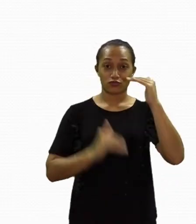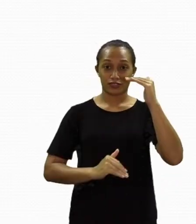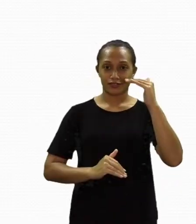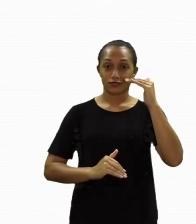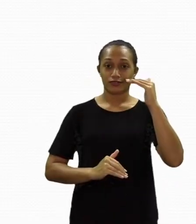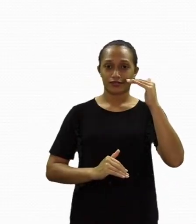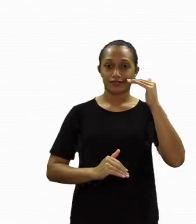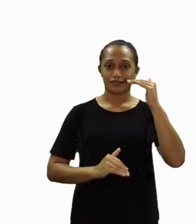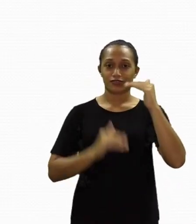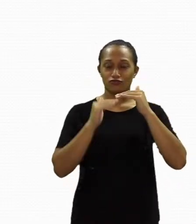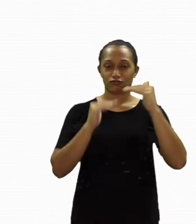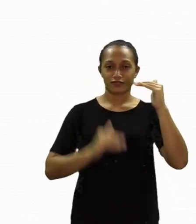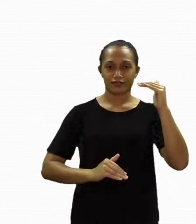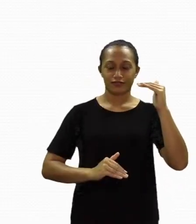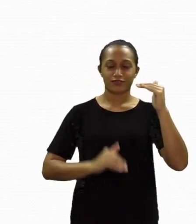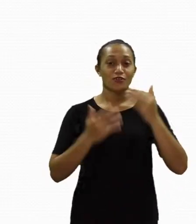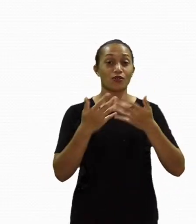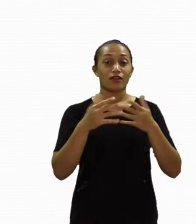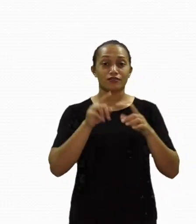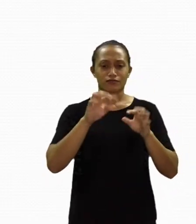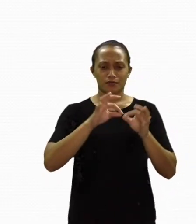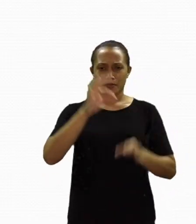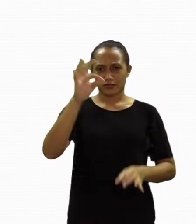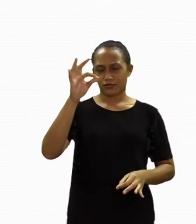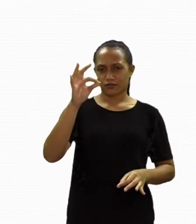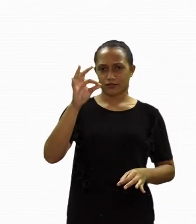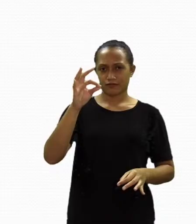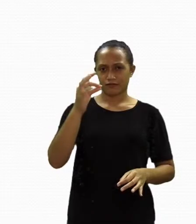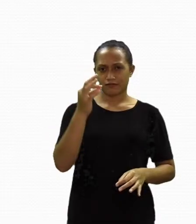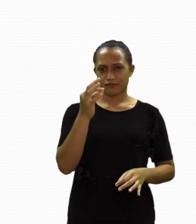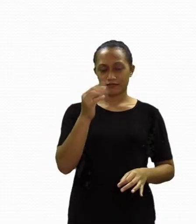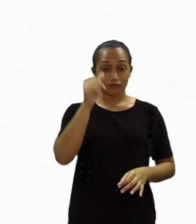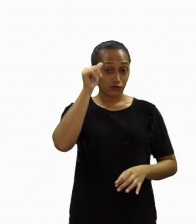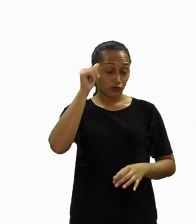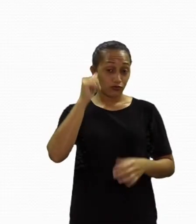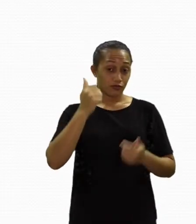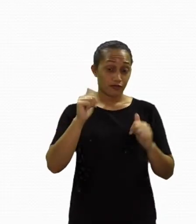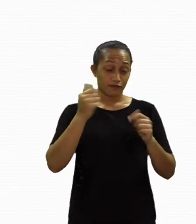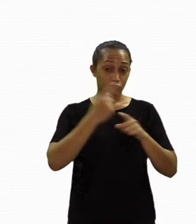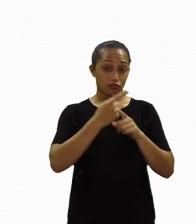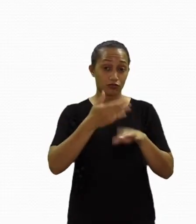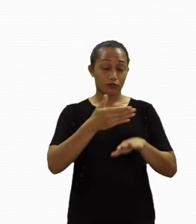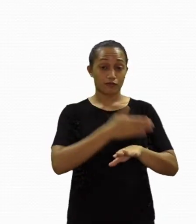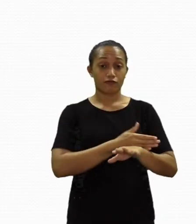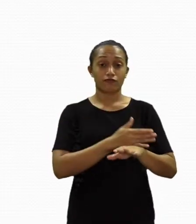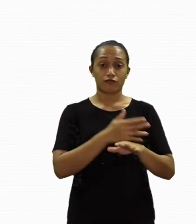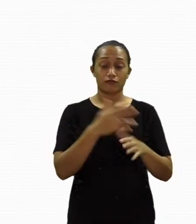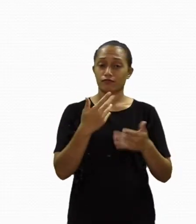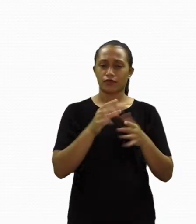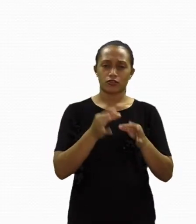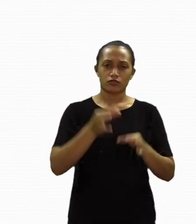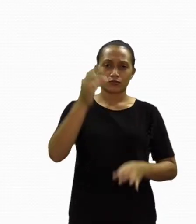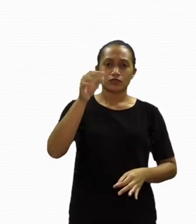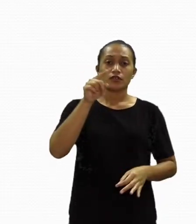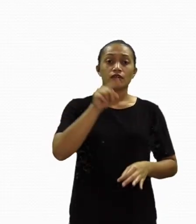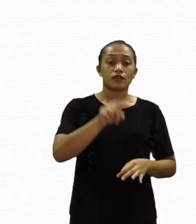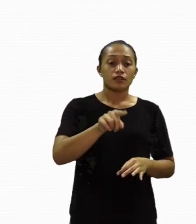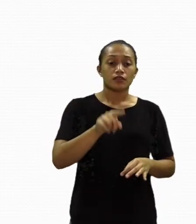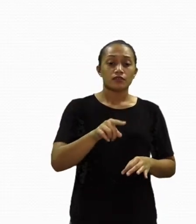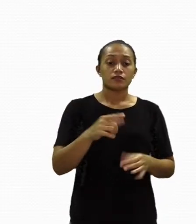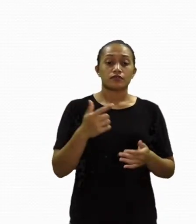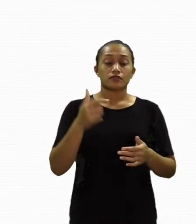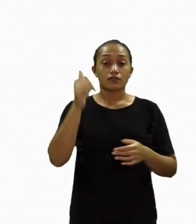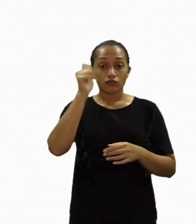how do you measure your resting heart rate? How do you measure your resting heart rate? This is also